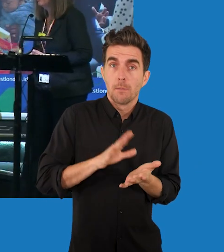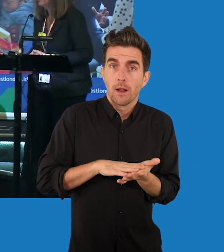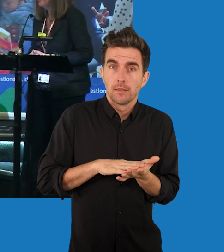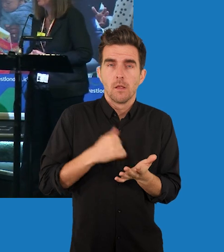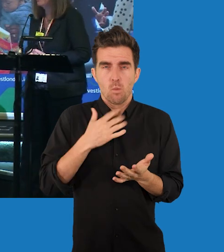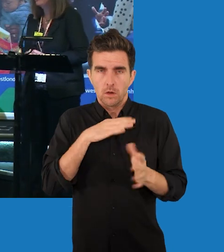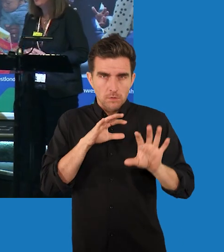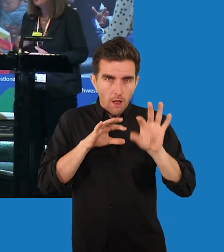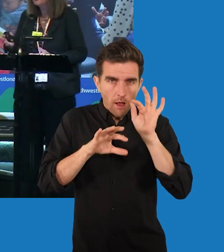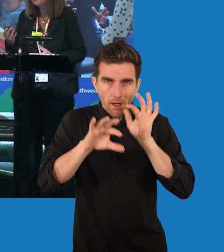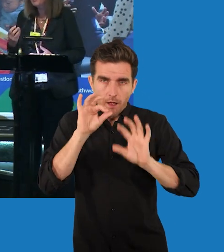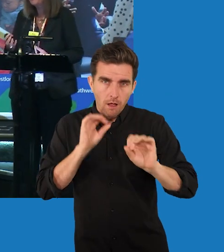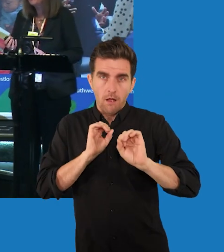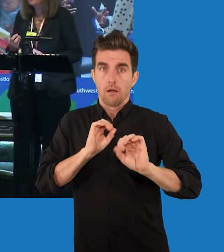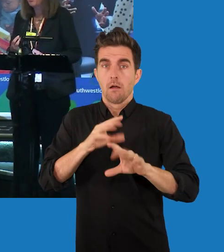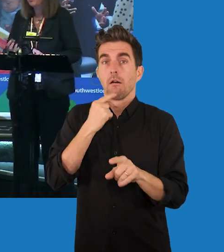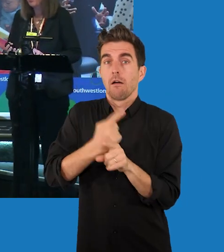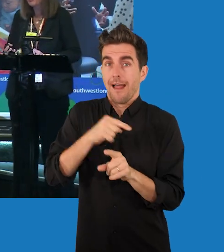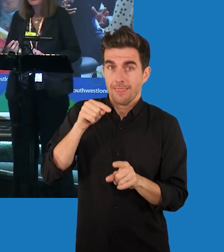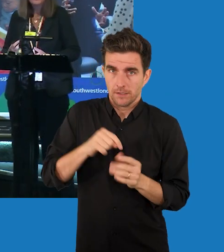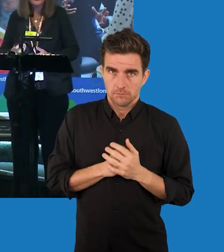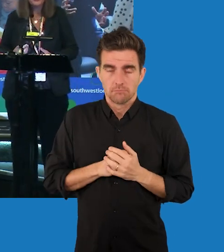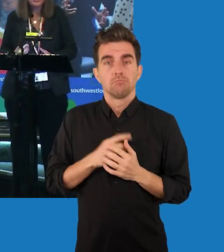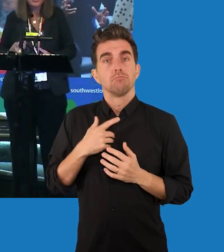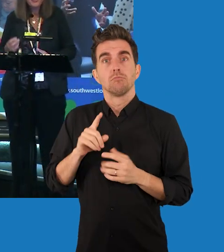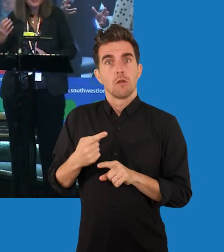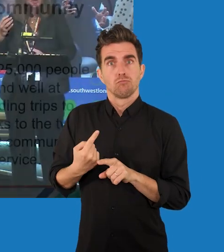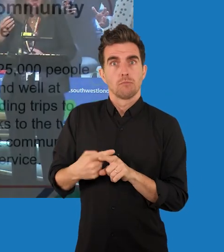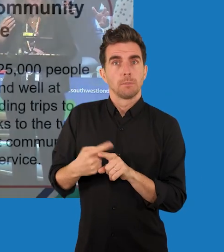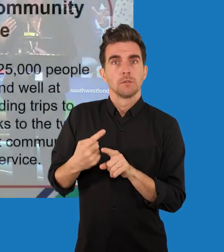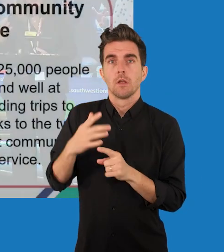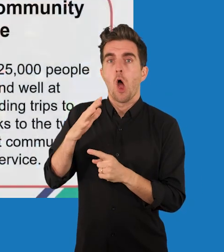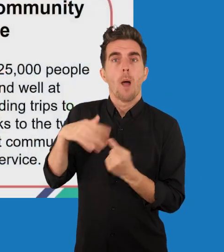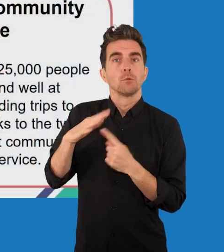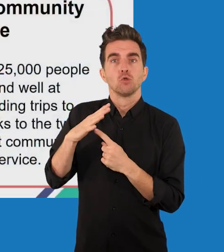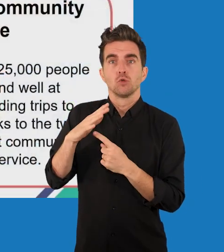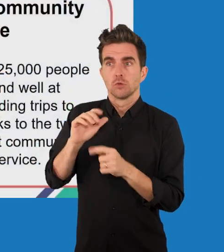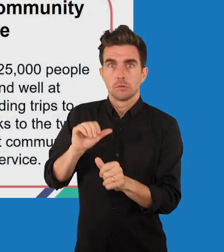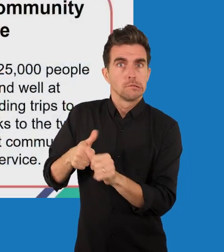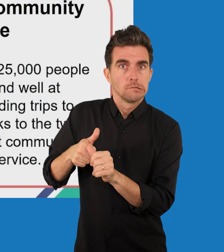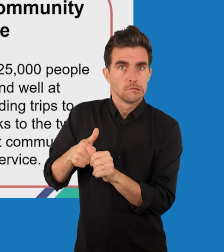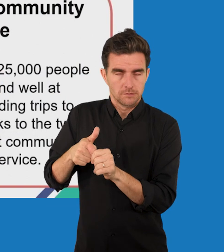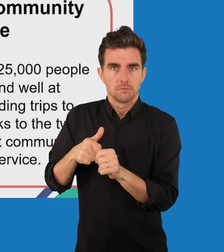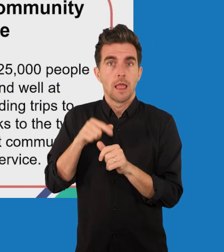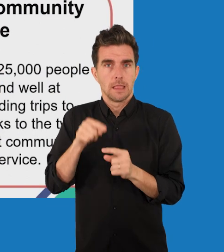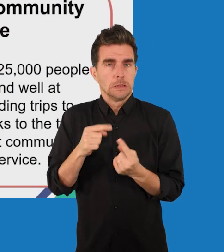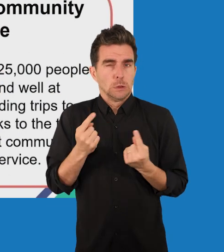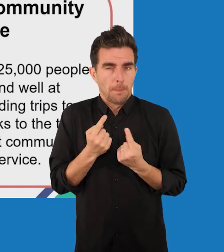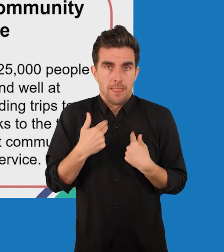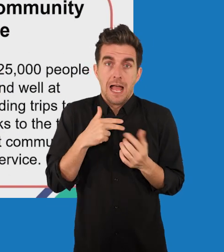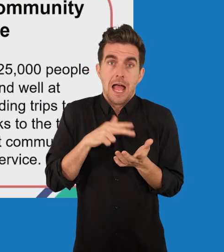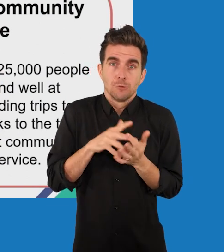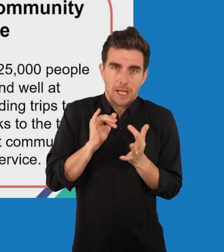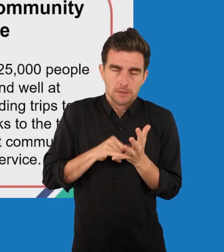over the last 12 months, and I just wanted to pick a few of those out to talk to you. So one of them is our rapid community response. There